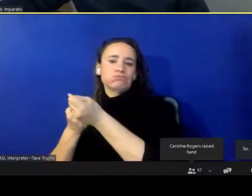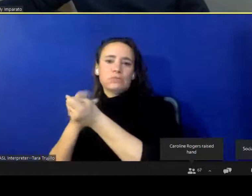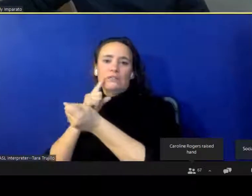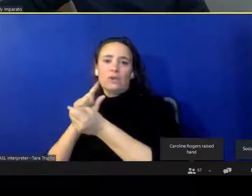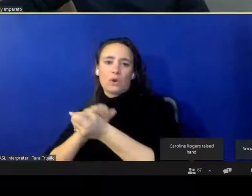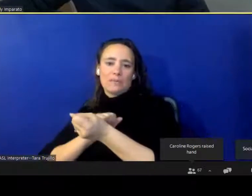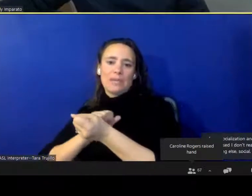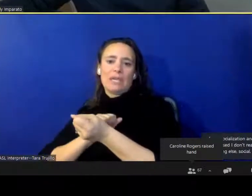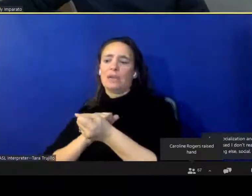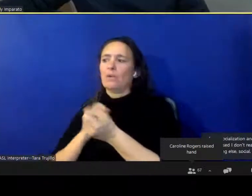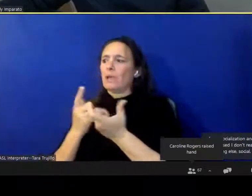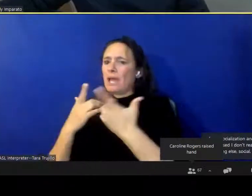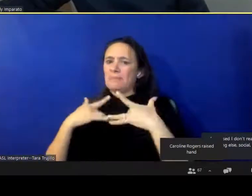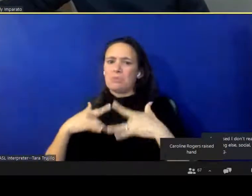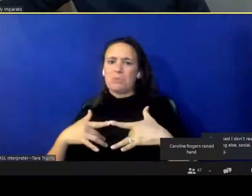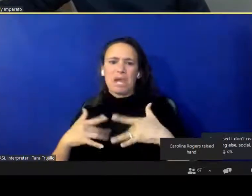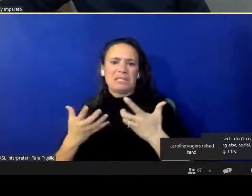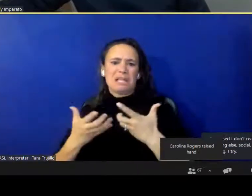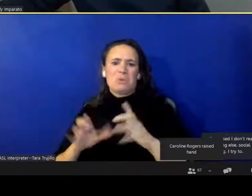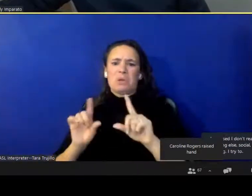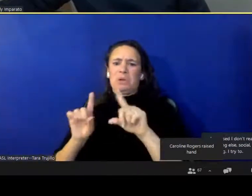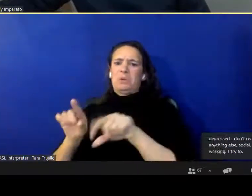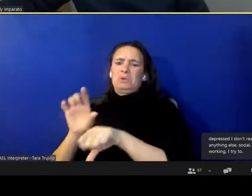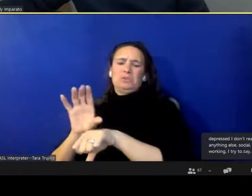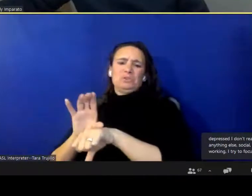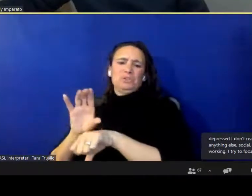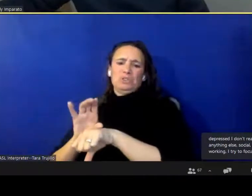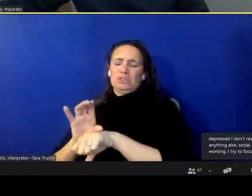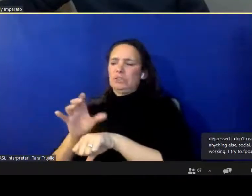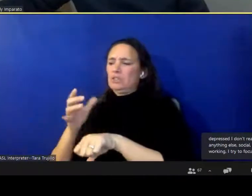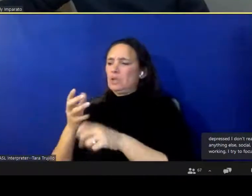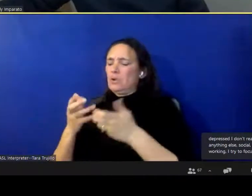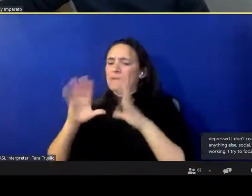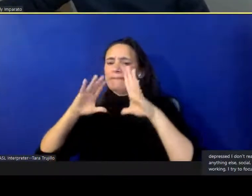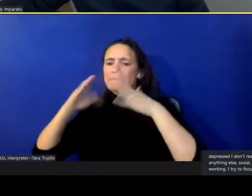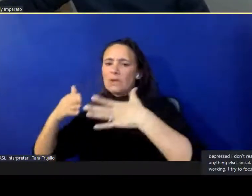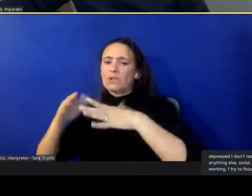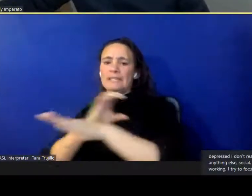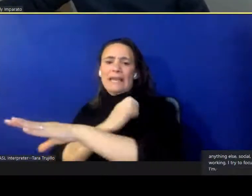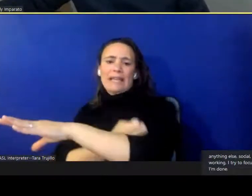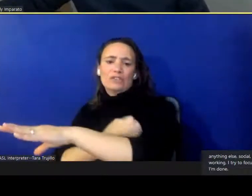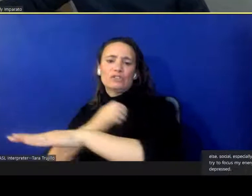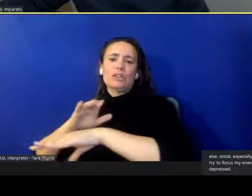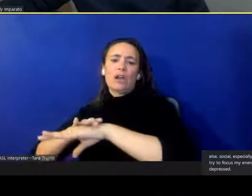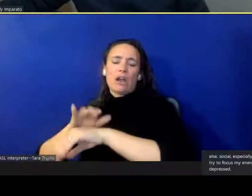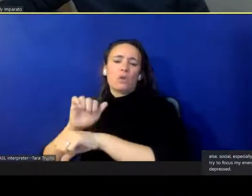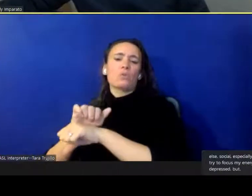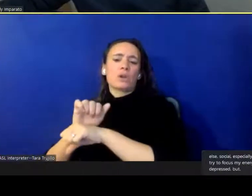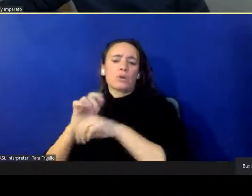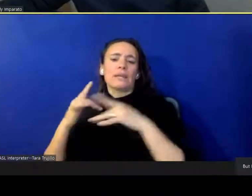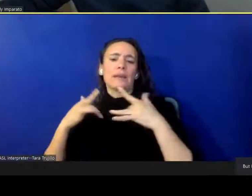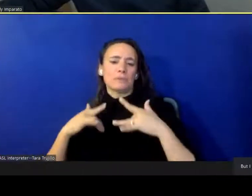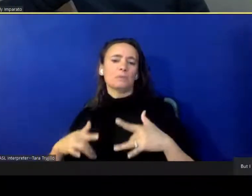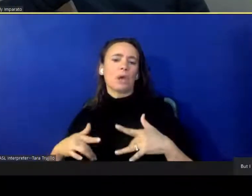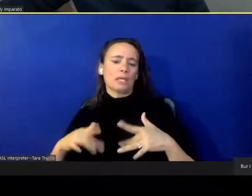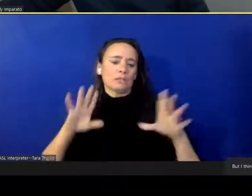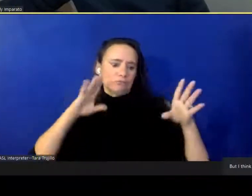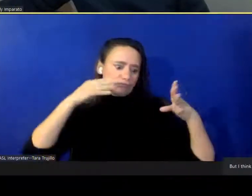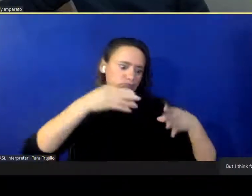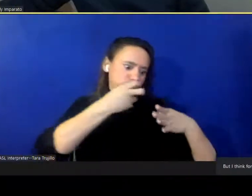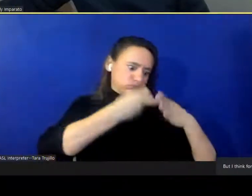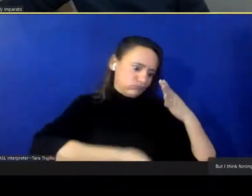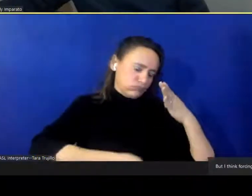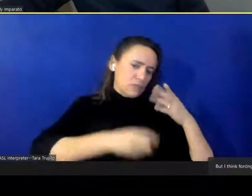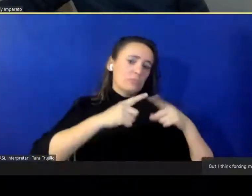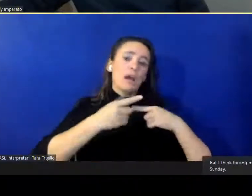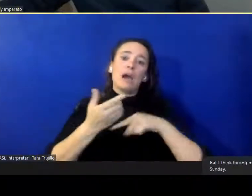social, especially when I'm not working. I try to focus my energy on work when I'm depressed. But I think forcing myself to go to